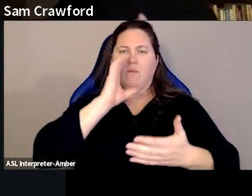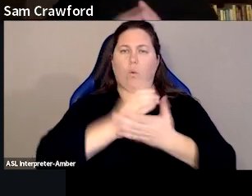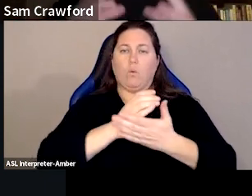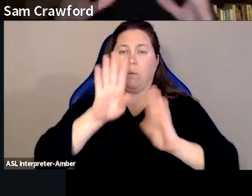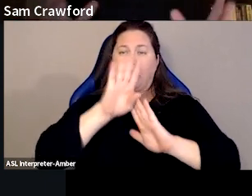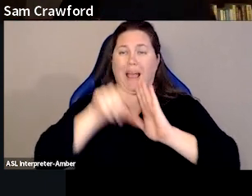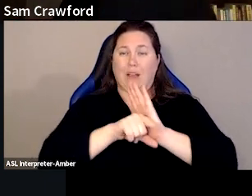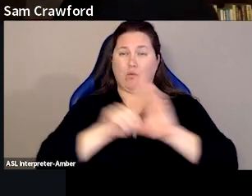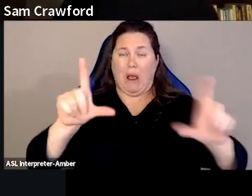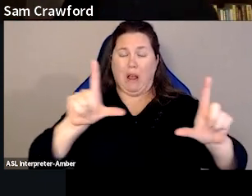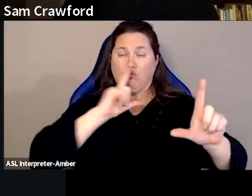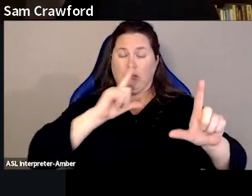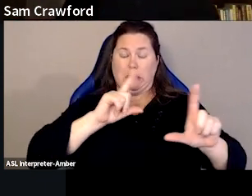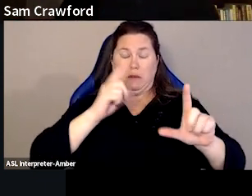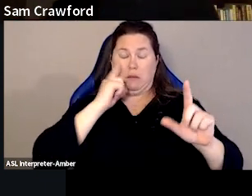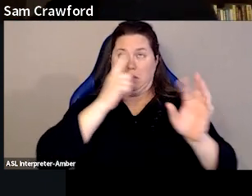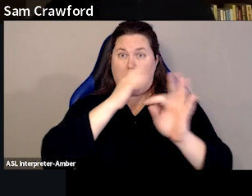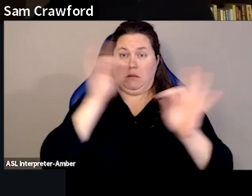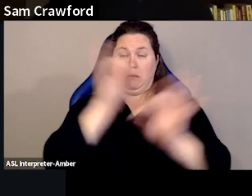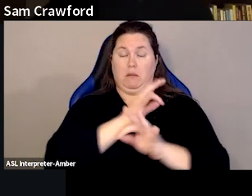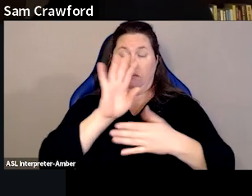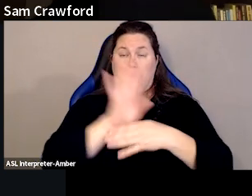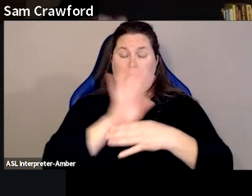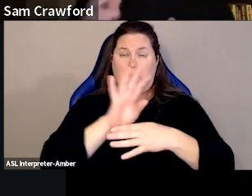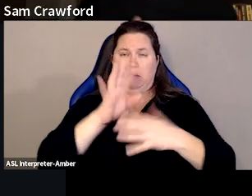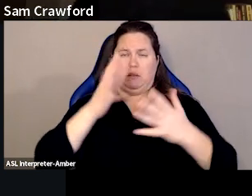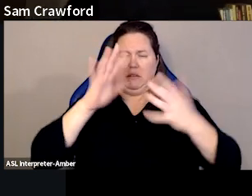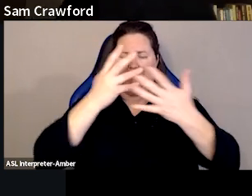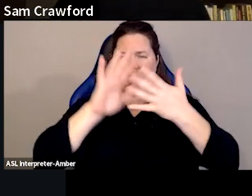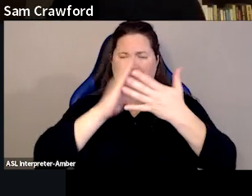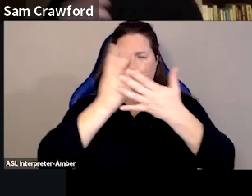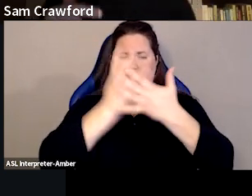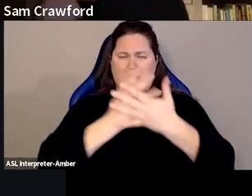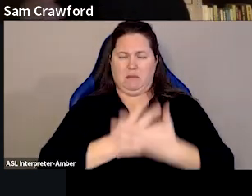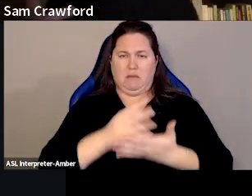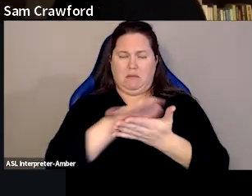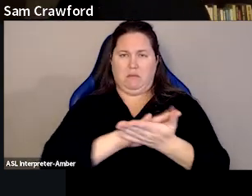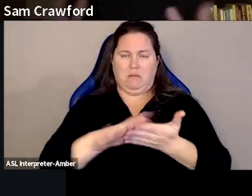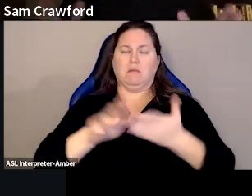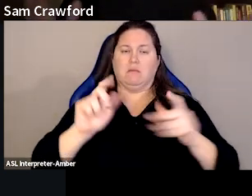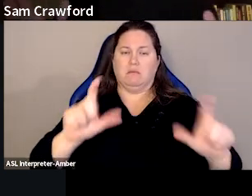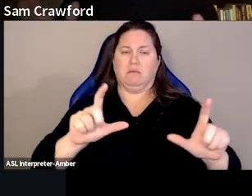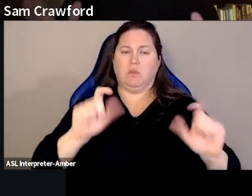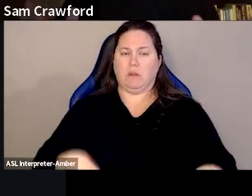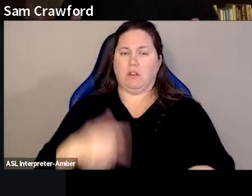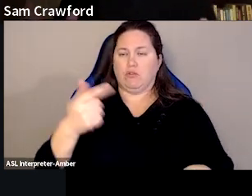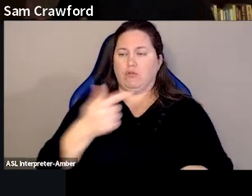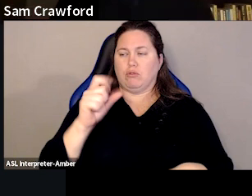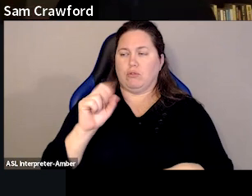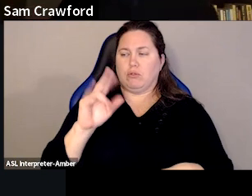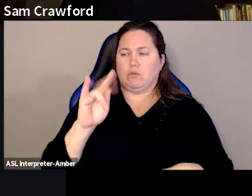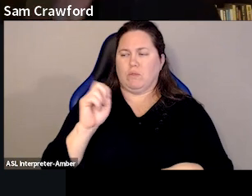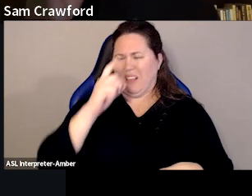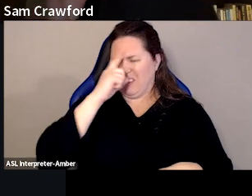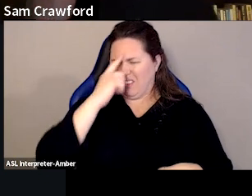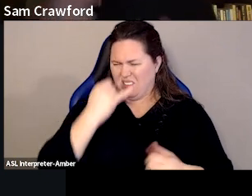photos. There's so much you can do with Canva. Then we've got G Suite, which I did look this up today. I think it's called Google